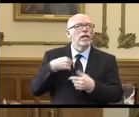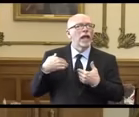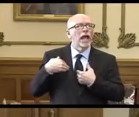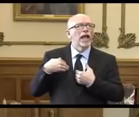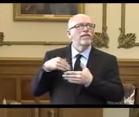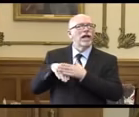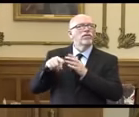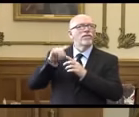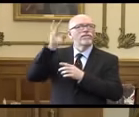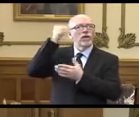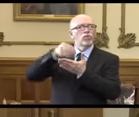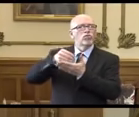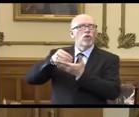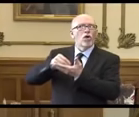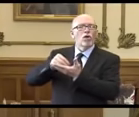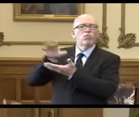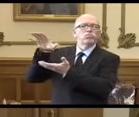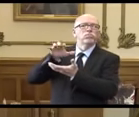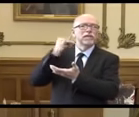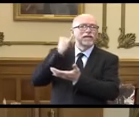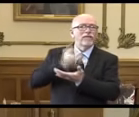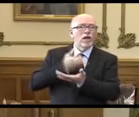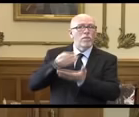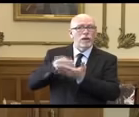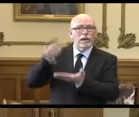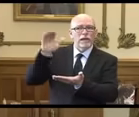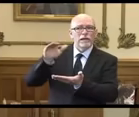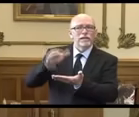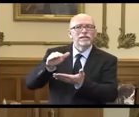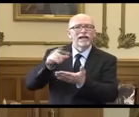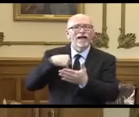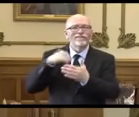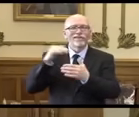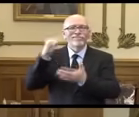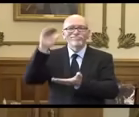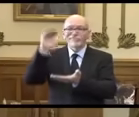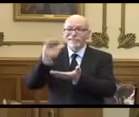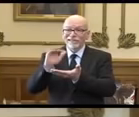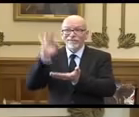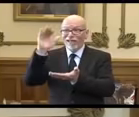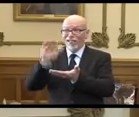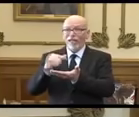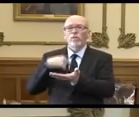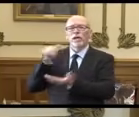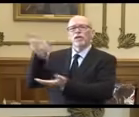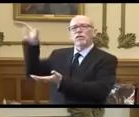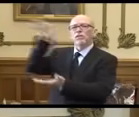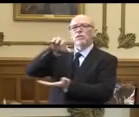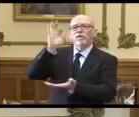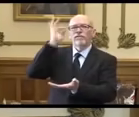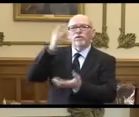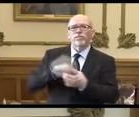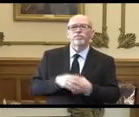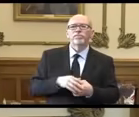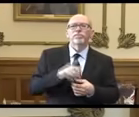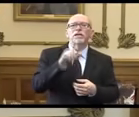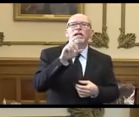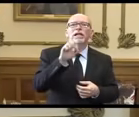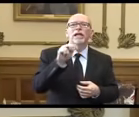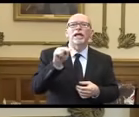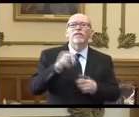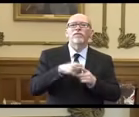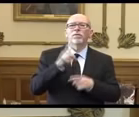to federal dollars if our trust fund gets below a certain amount. Thank you, Fred. Leanne, The Daily